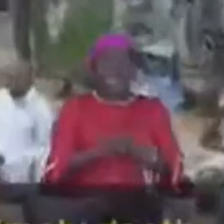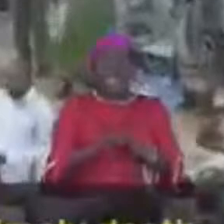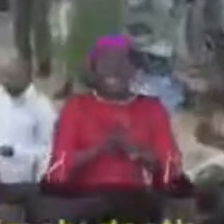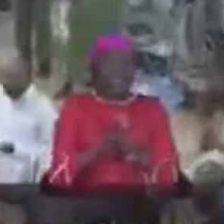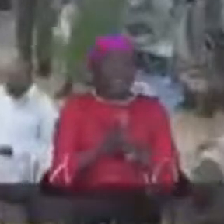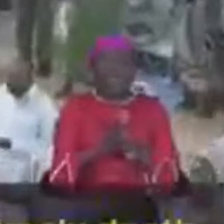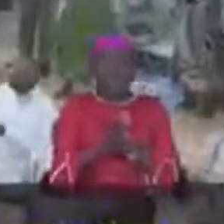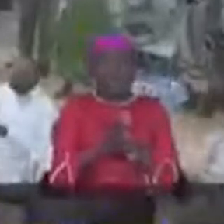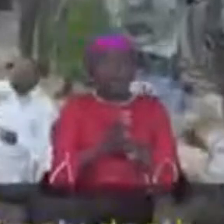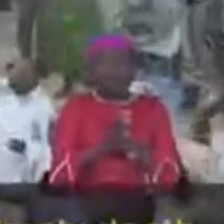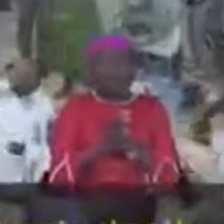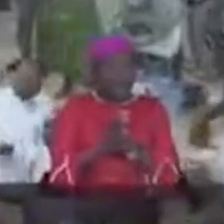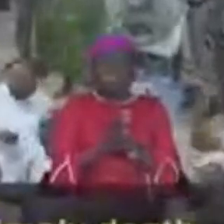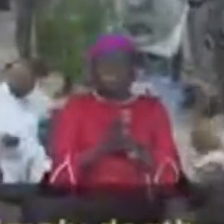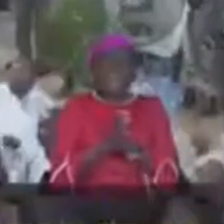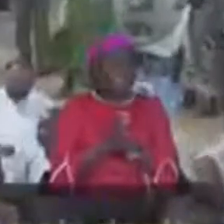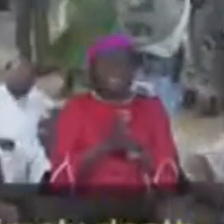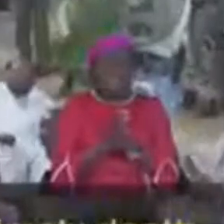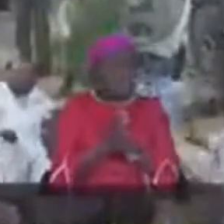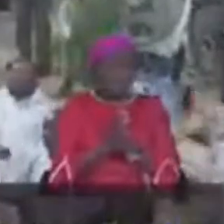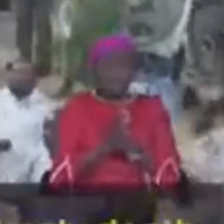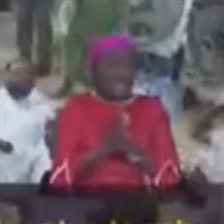10 times.